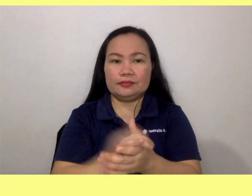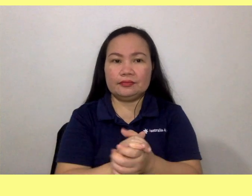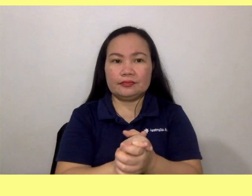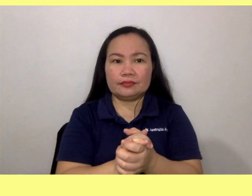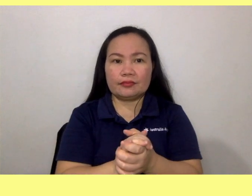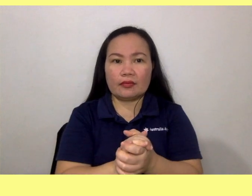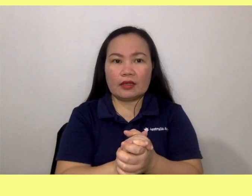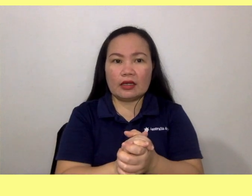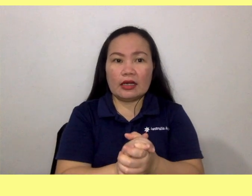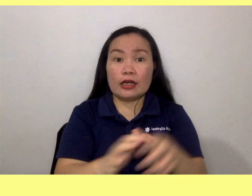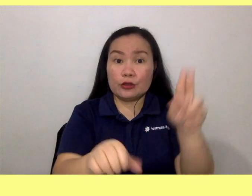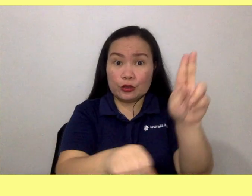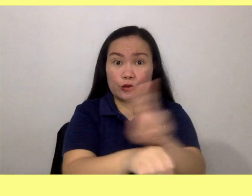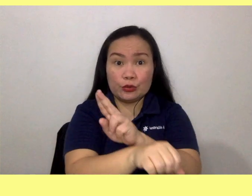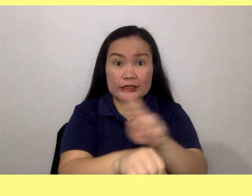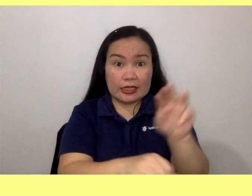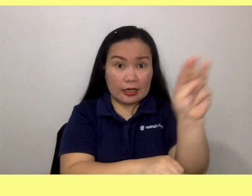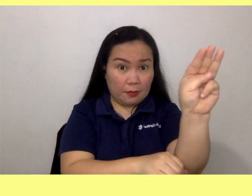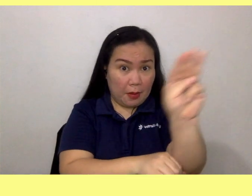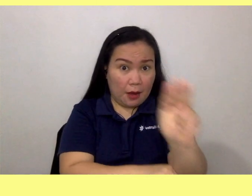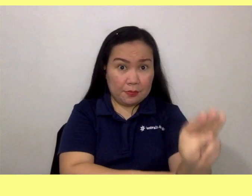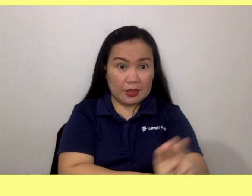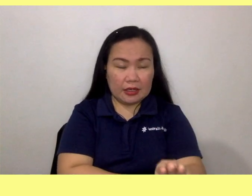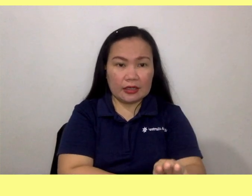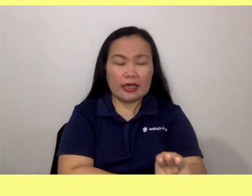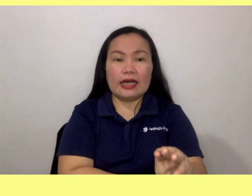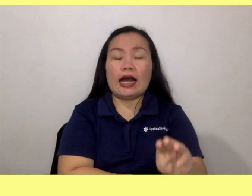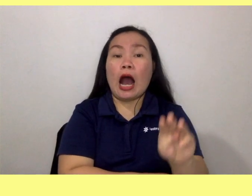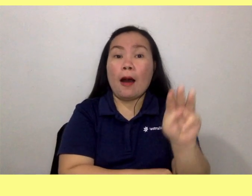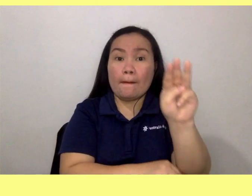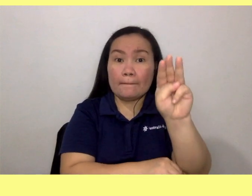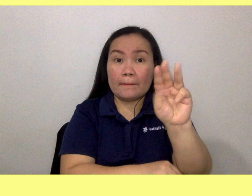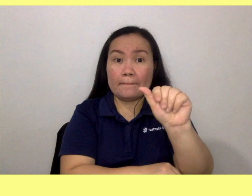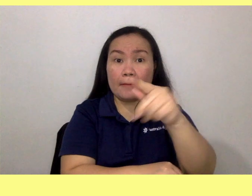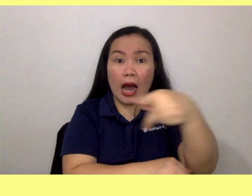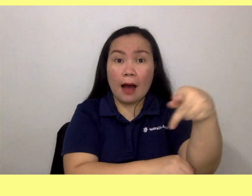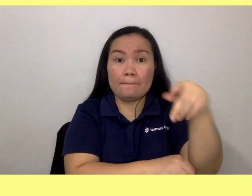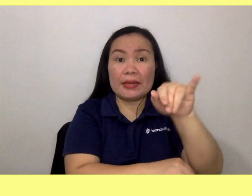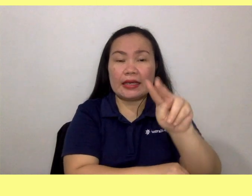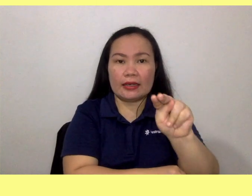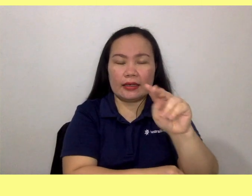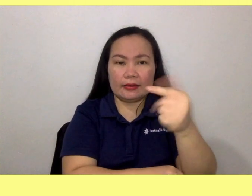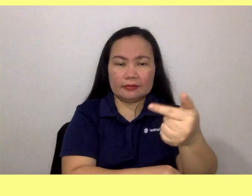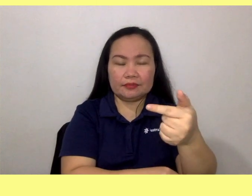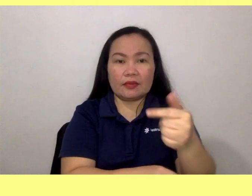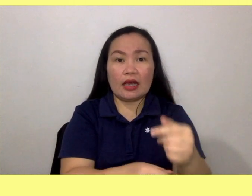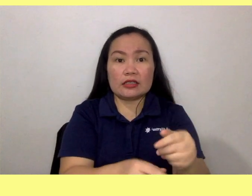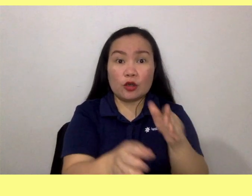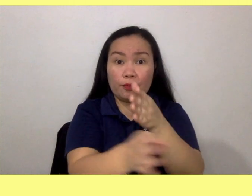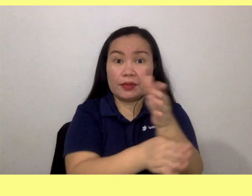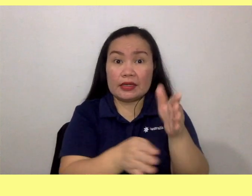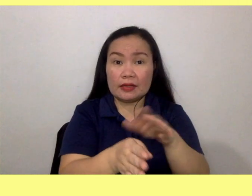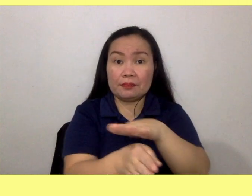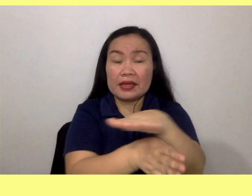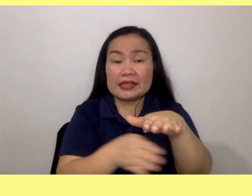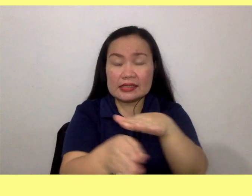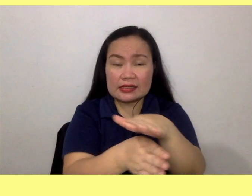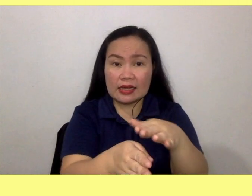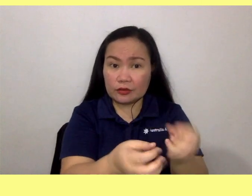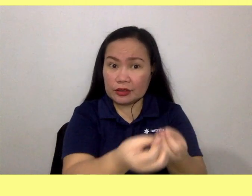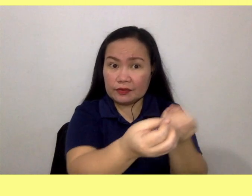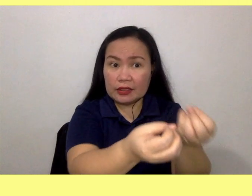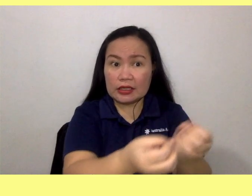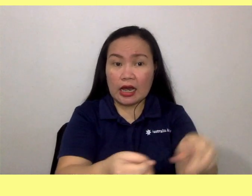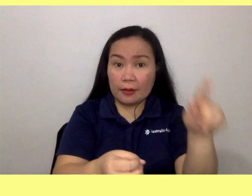8, and 10. So, using mapping, ang gagawin natin, imamap lang natin siya. So, based from our given,